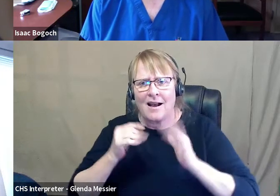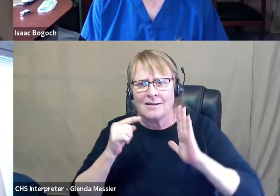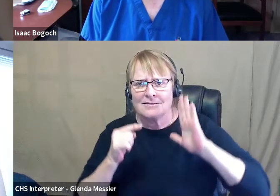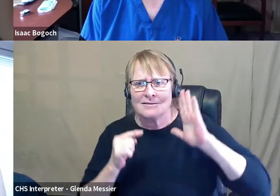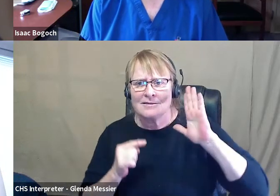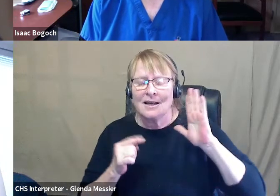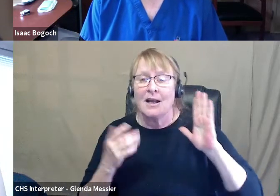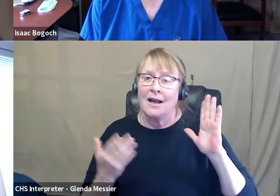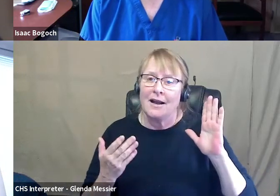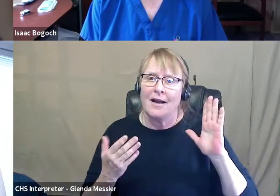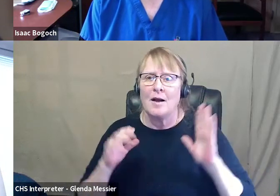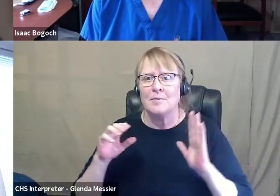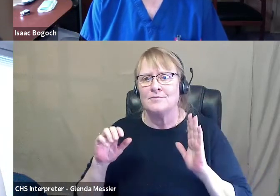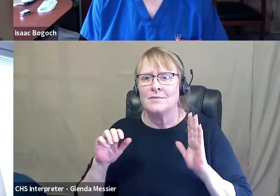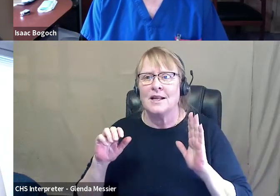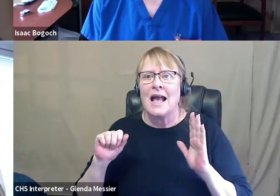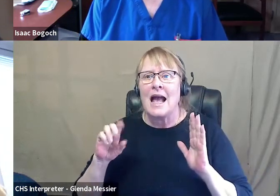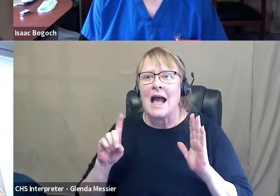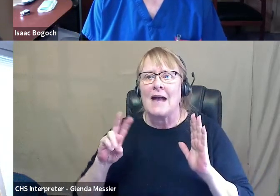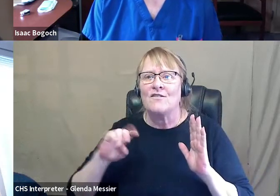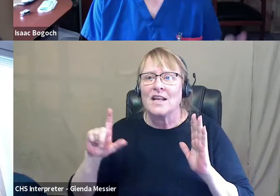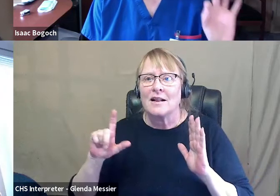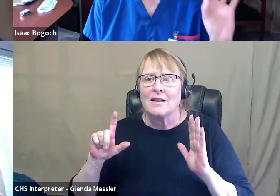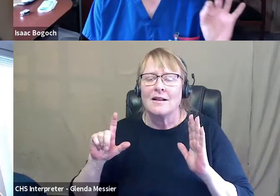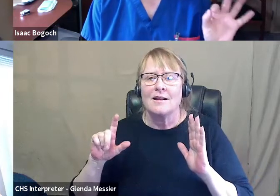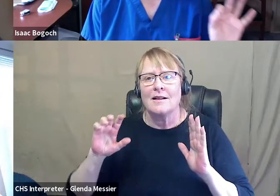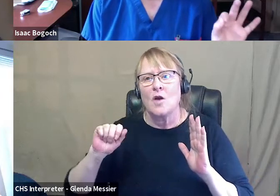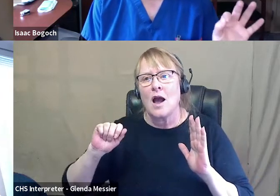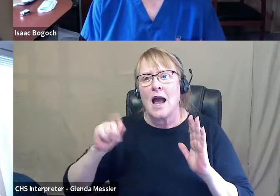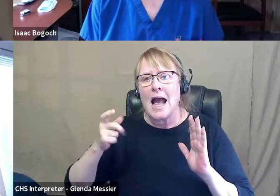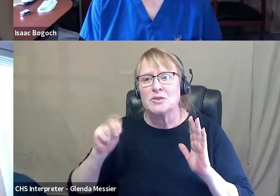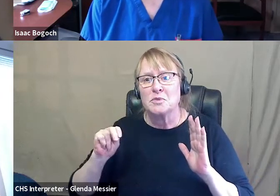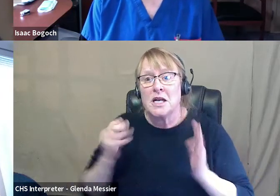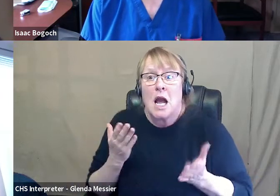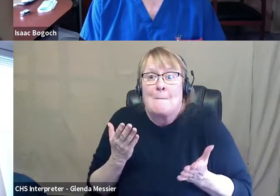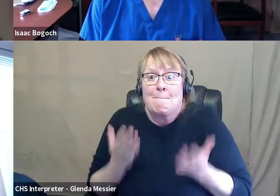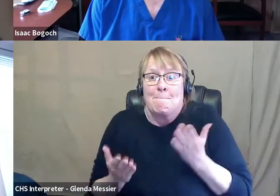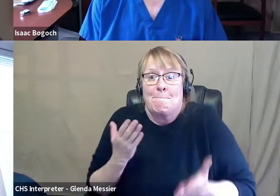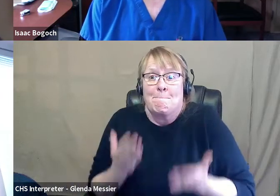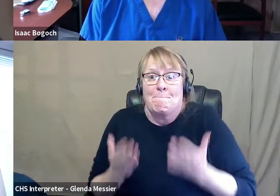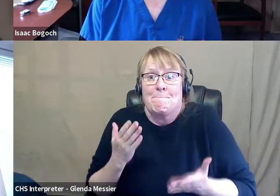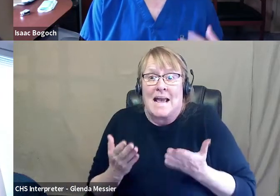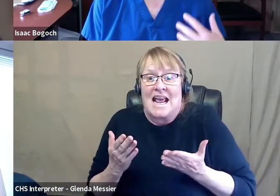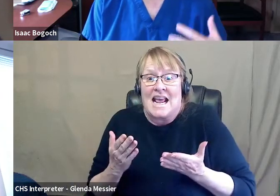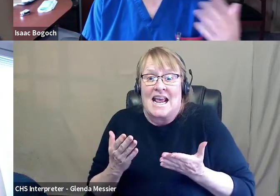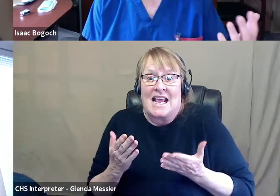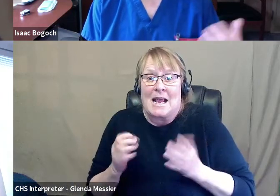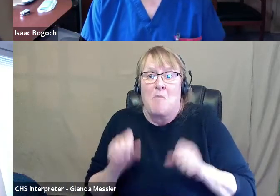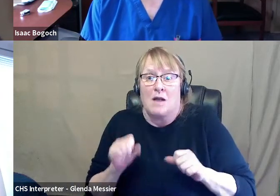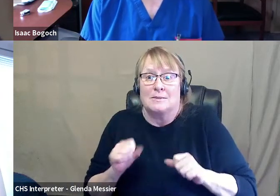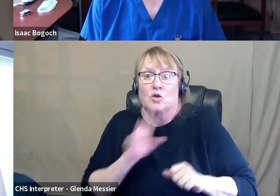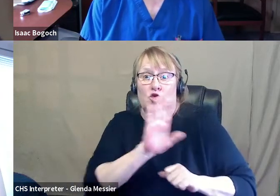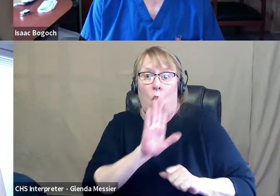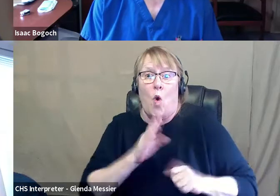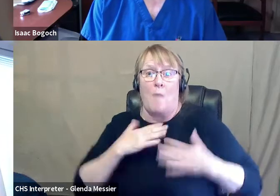take acetaminophen or Advil, it may, keyword may, blunt the immune